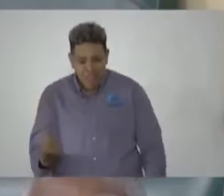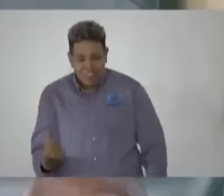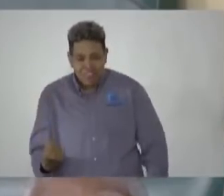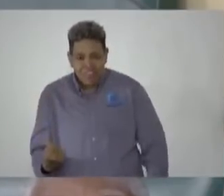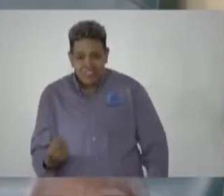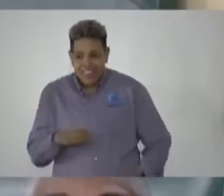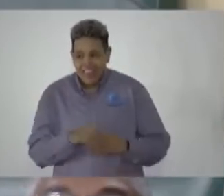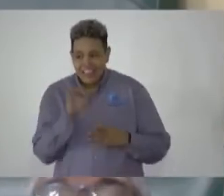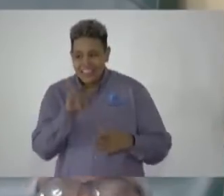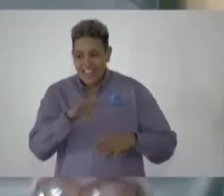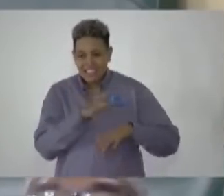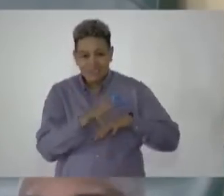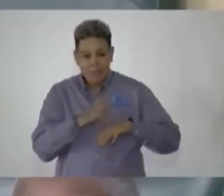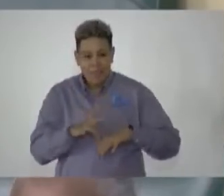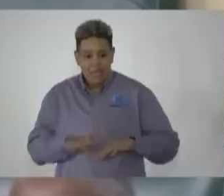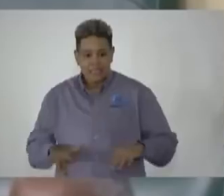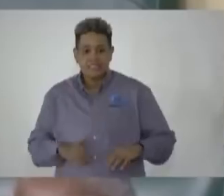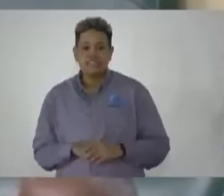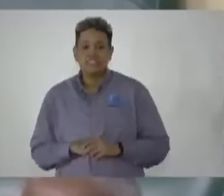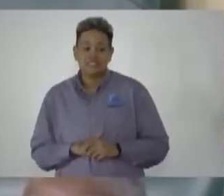even in that space,